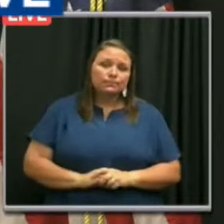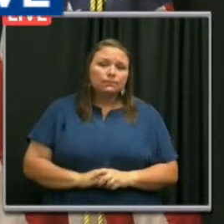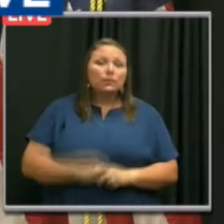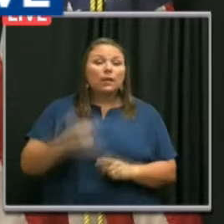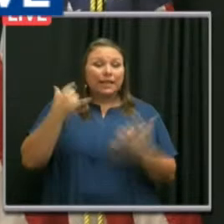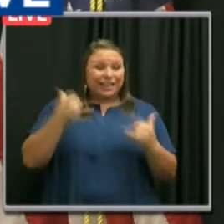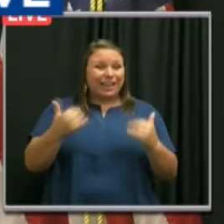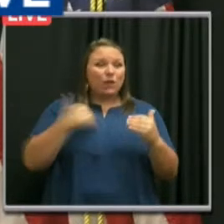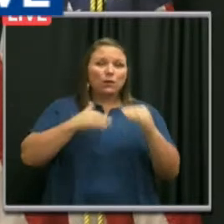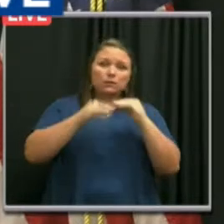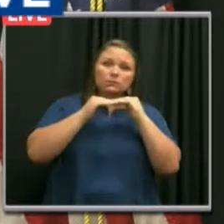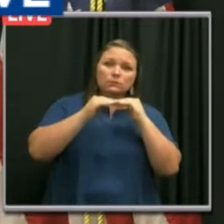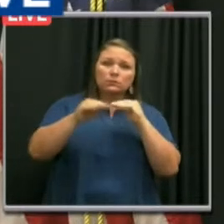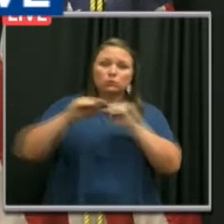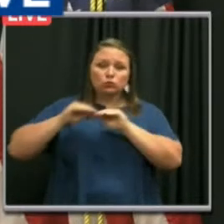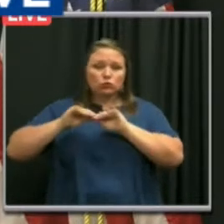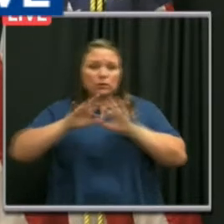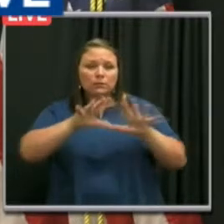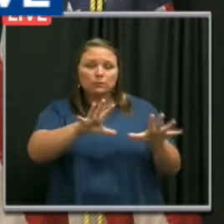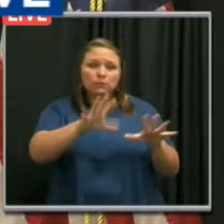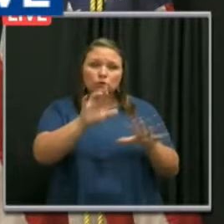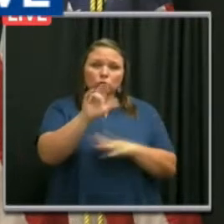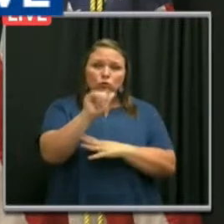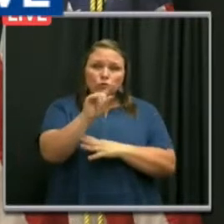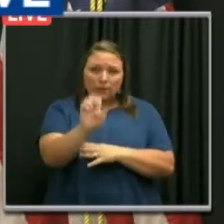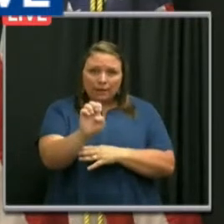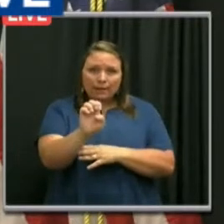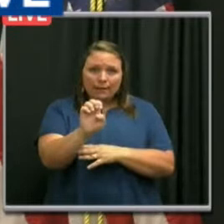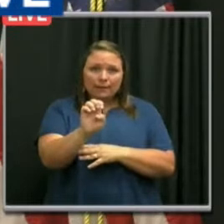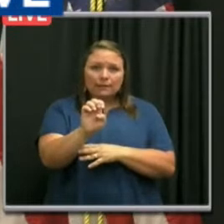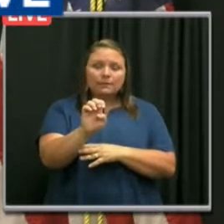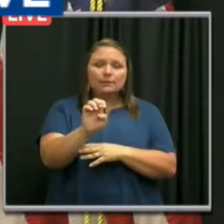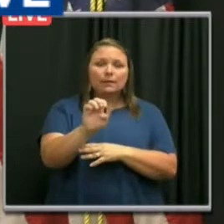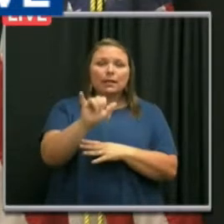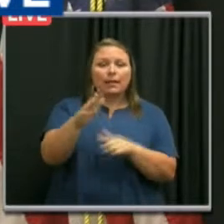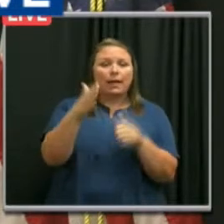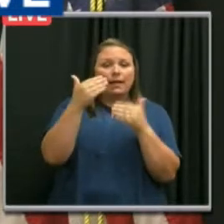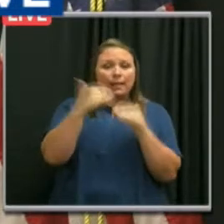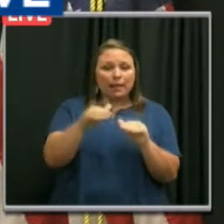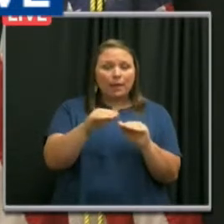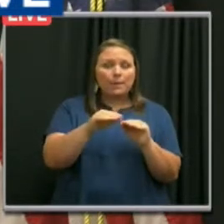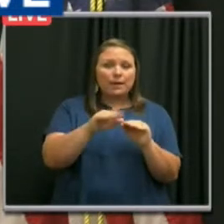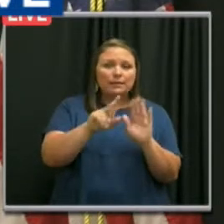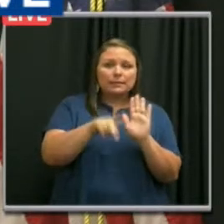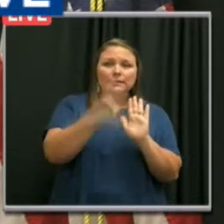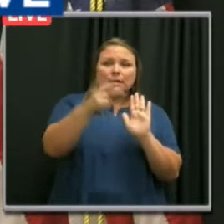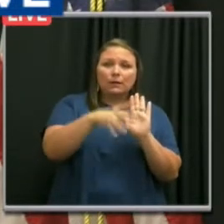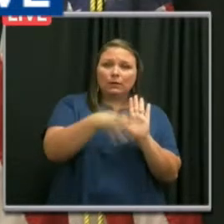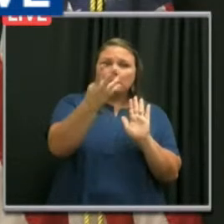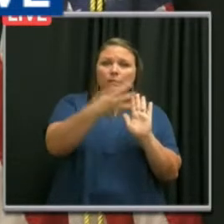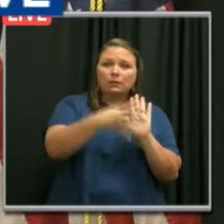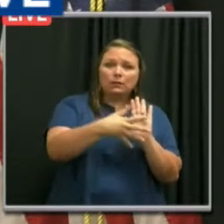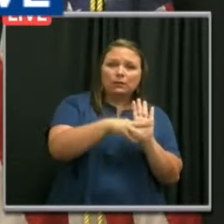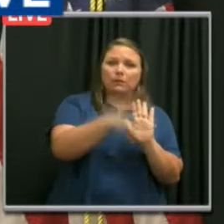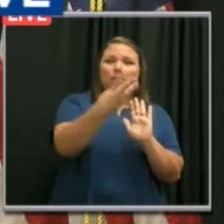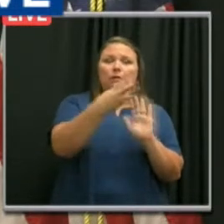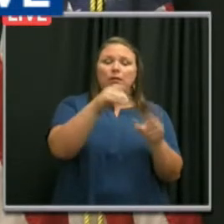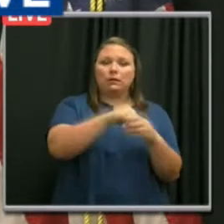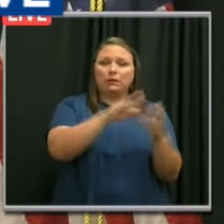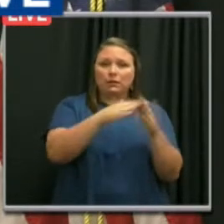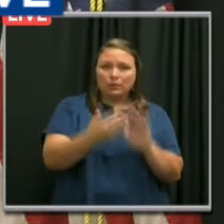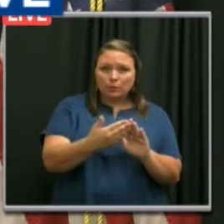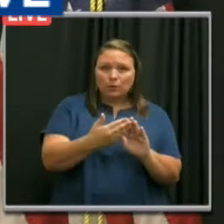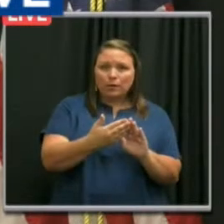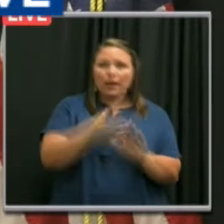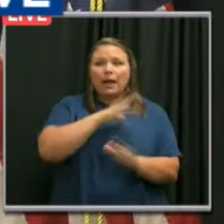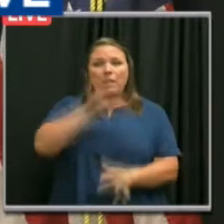stable transmission rate, which is limiting the growth rate of the disease in the community, and that the